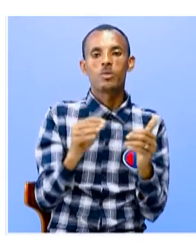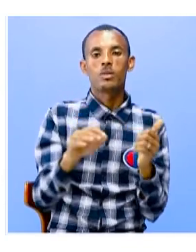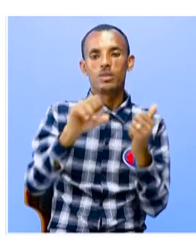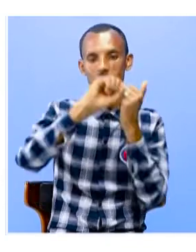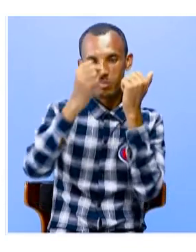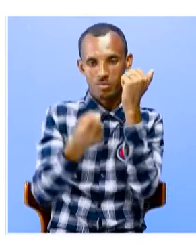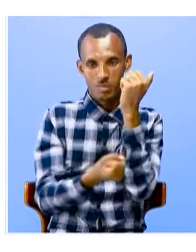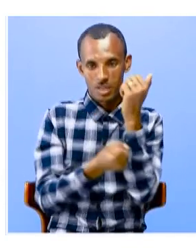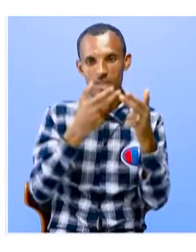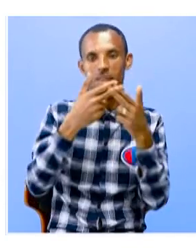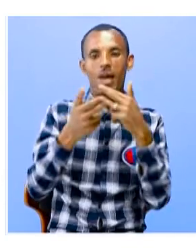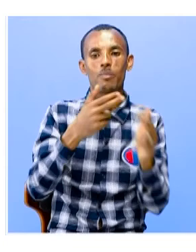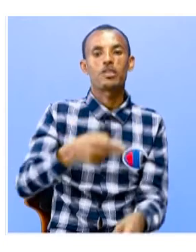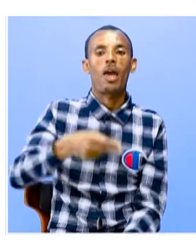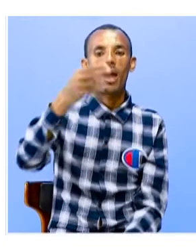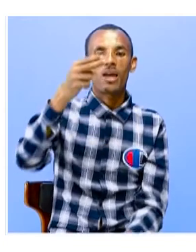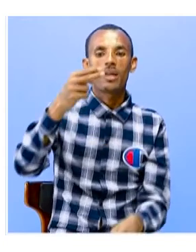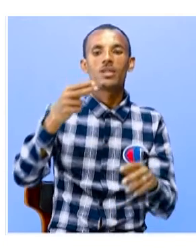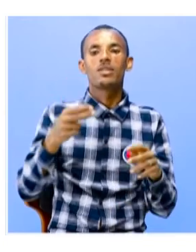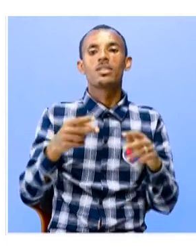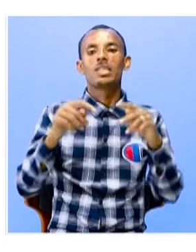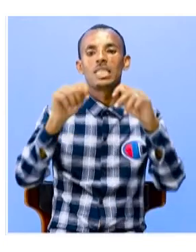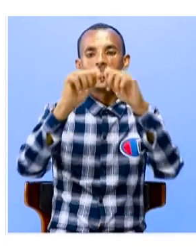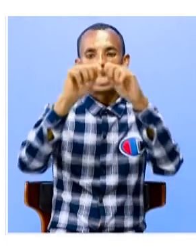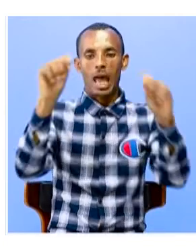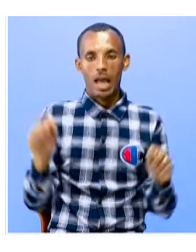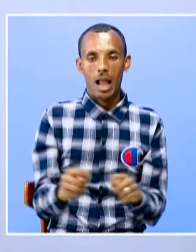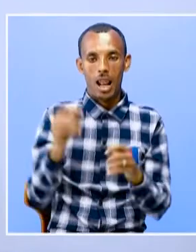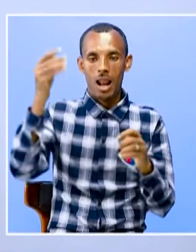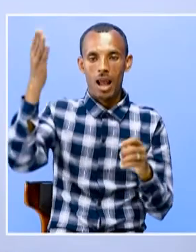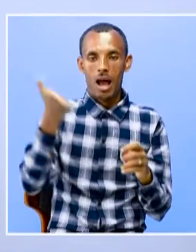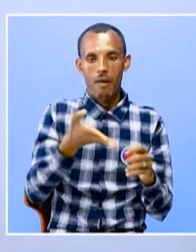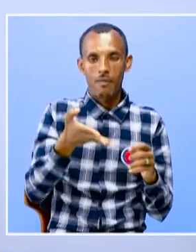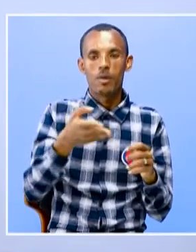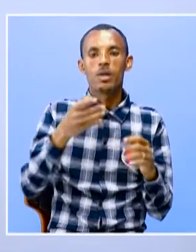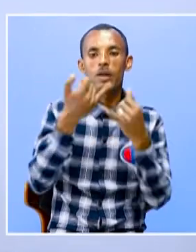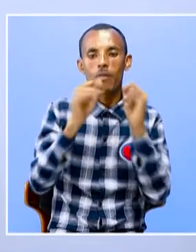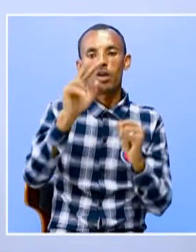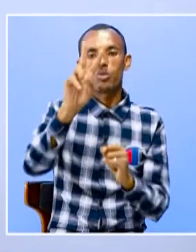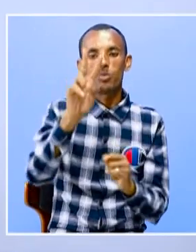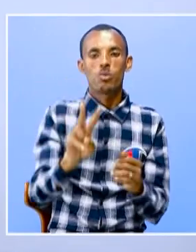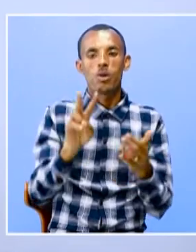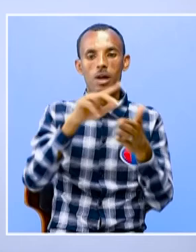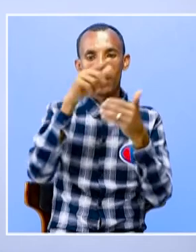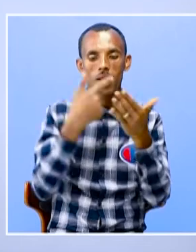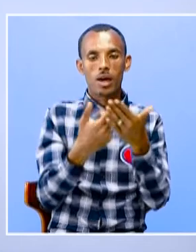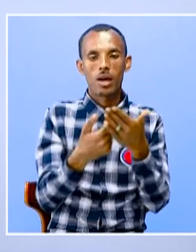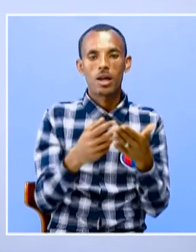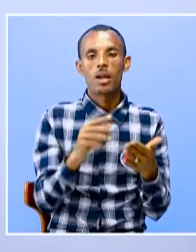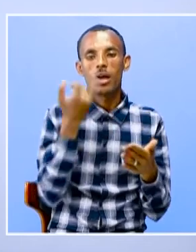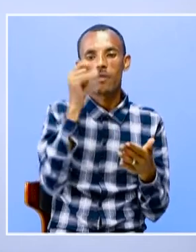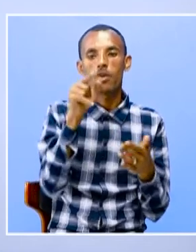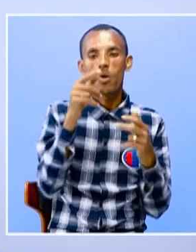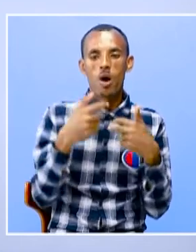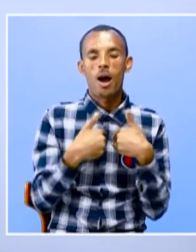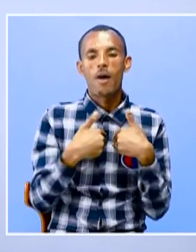base times height. The triangle is half, so you divide by 2. Therefore, here, if you have